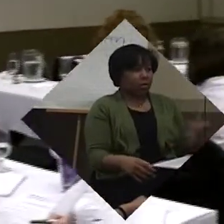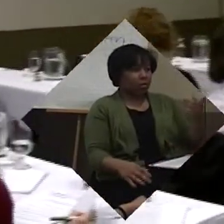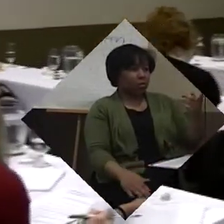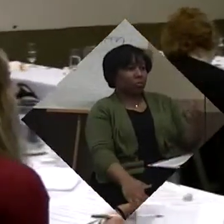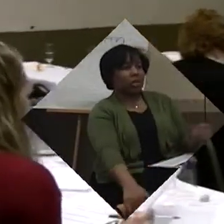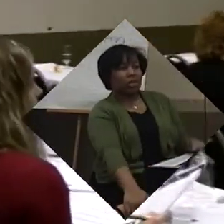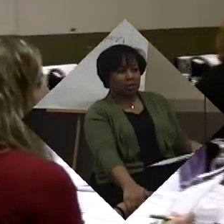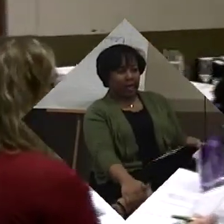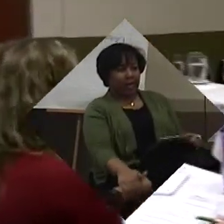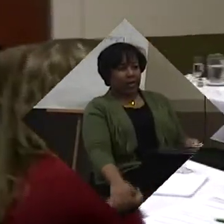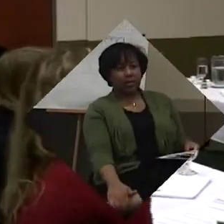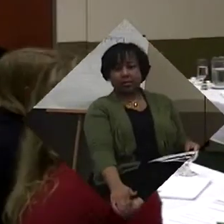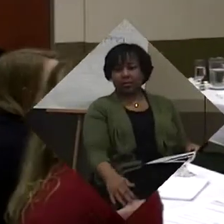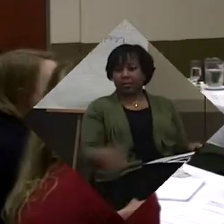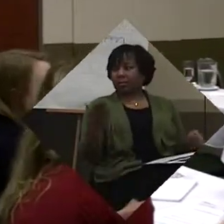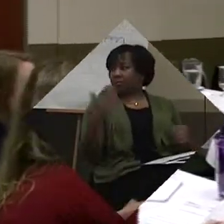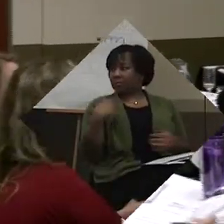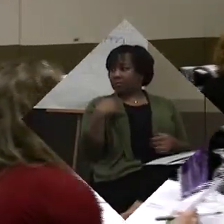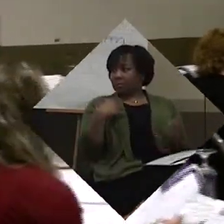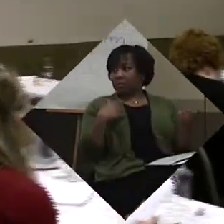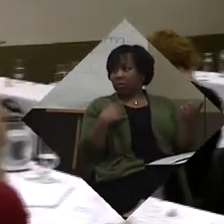Okay, yes? She talks back.